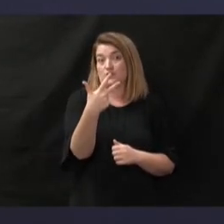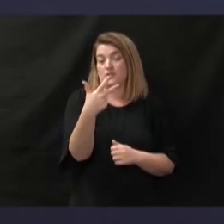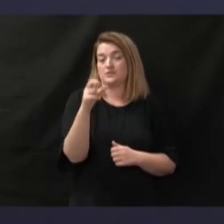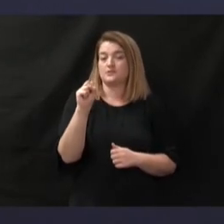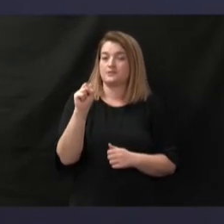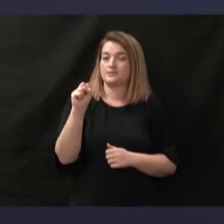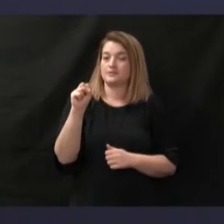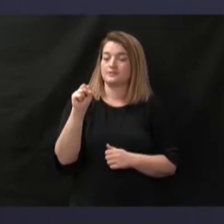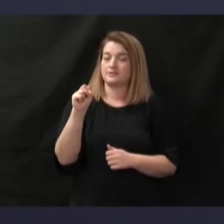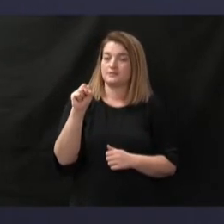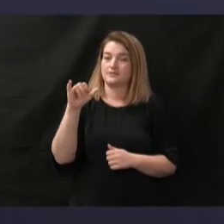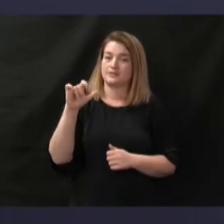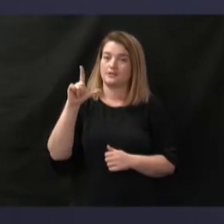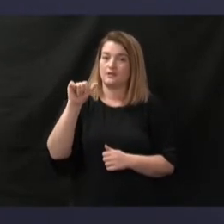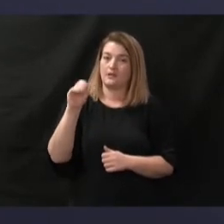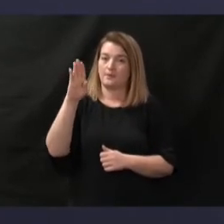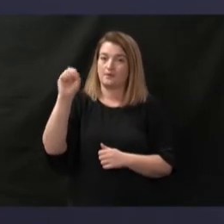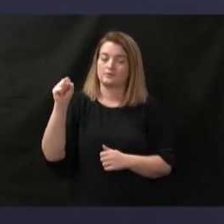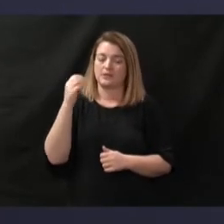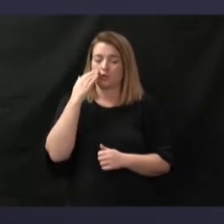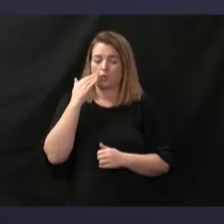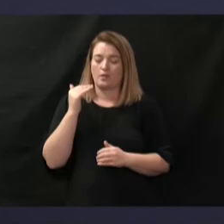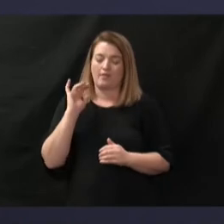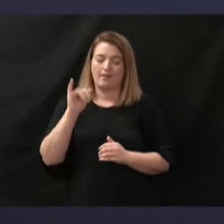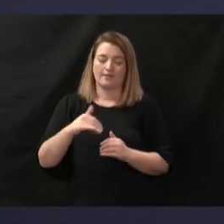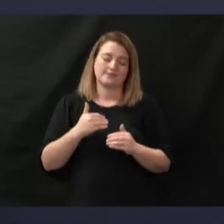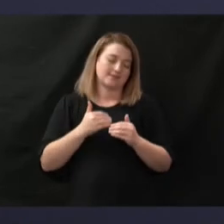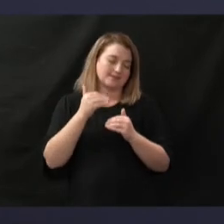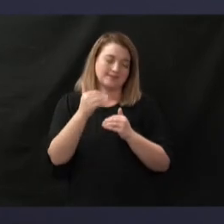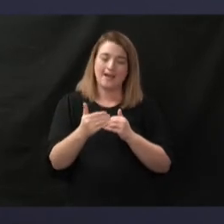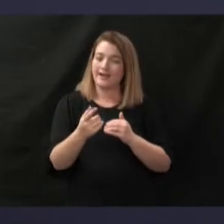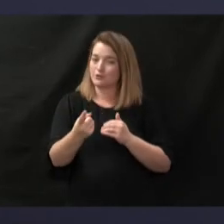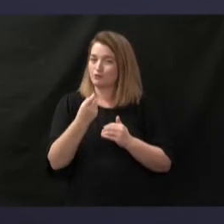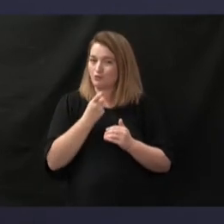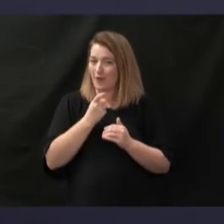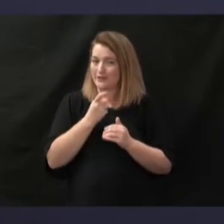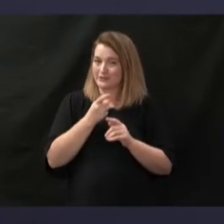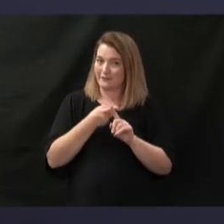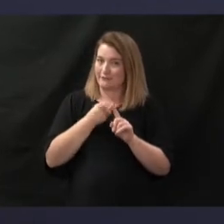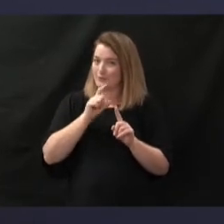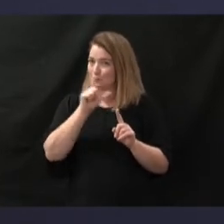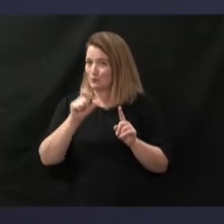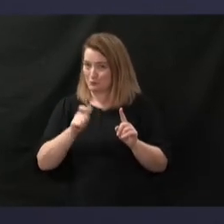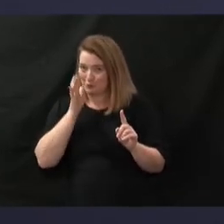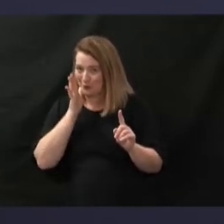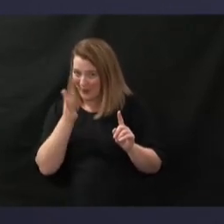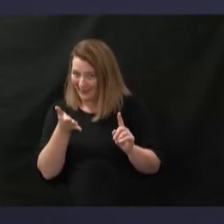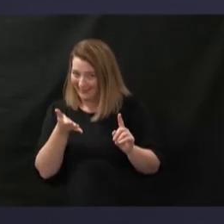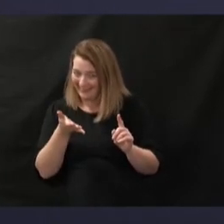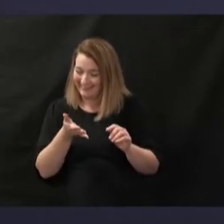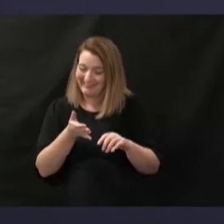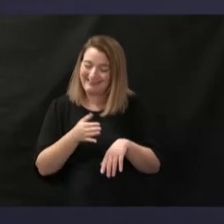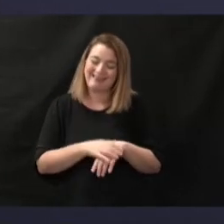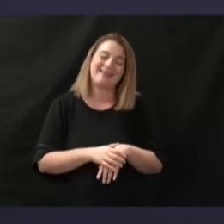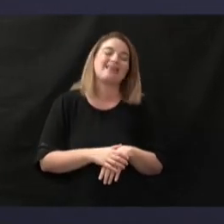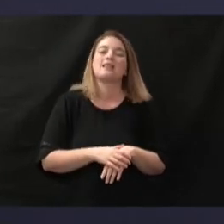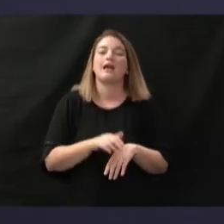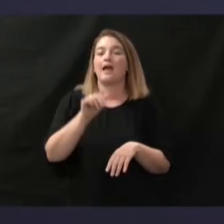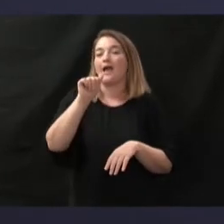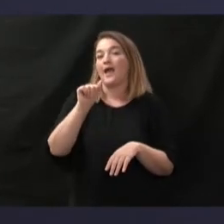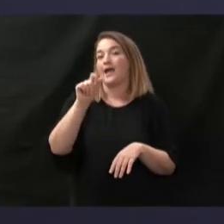because I know that's the next question coming off Zoom. this word is